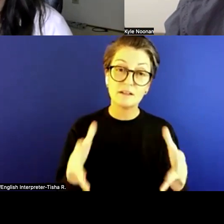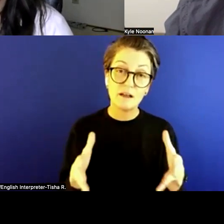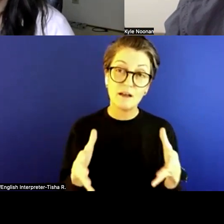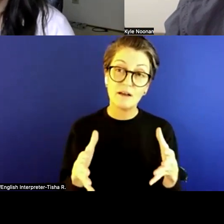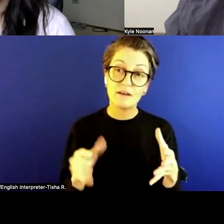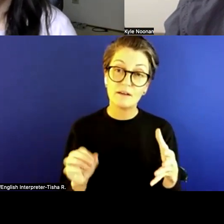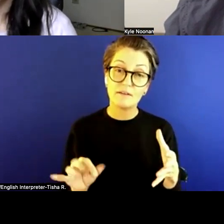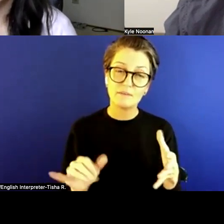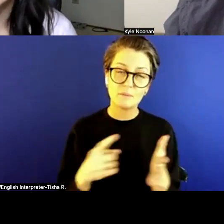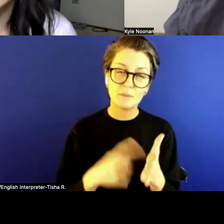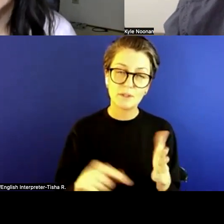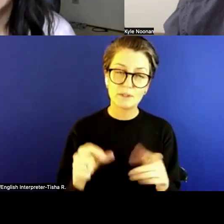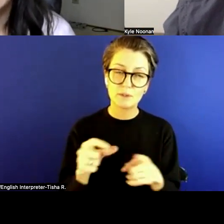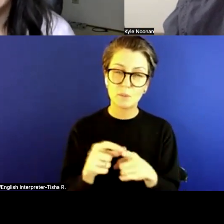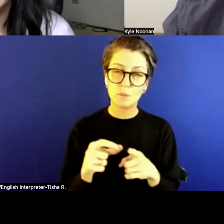what's the word that I want?